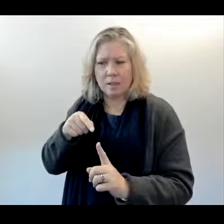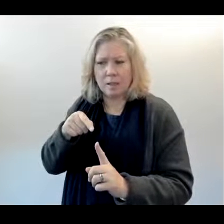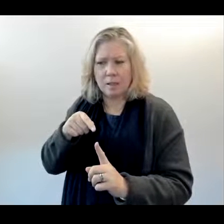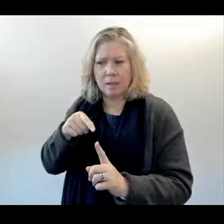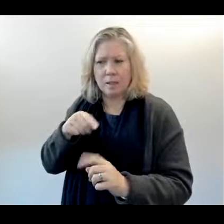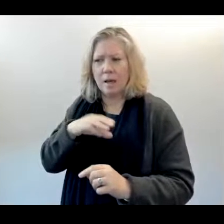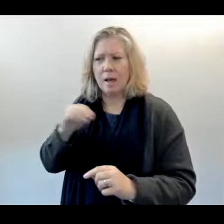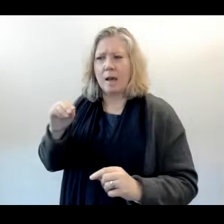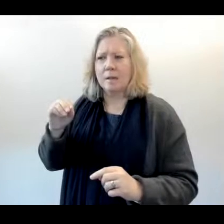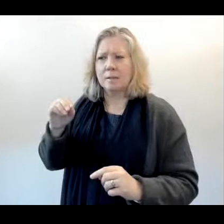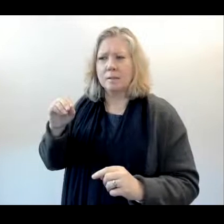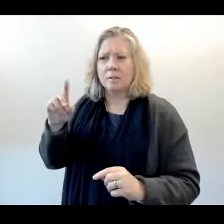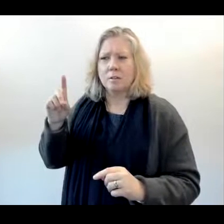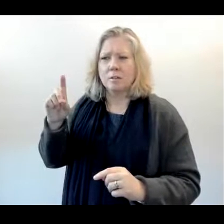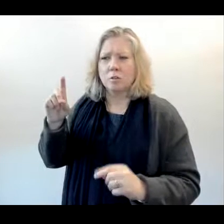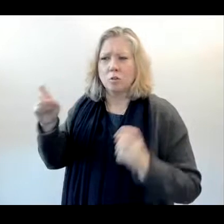the way in which we're approaching this